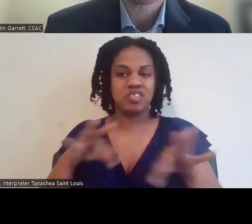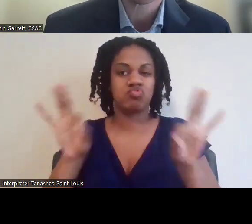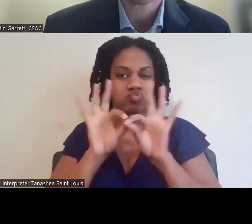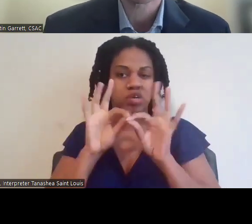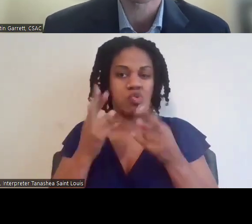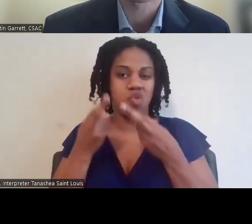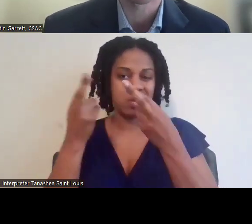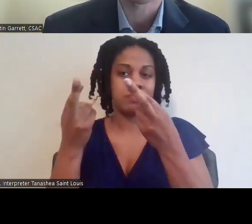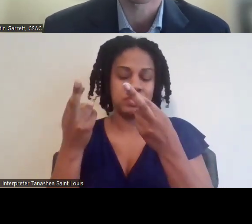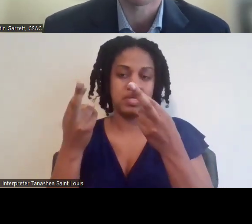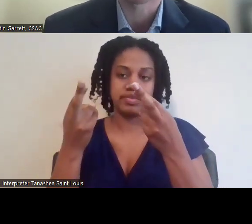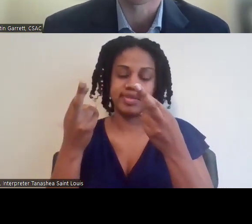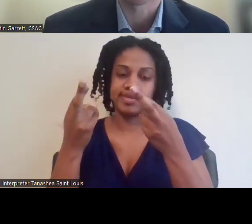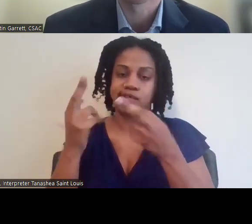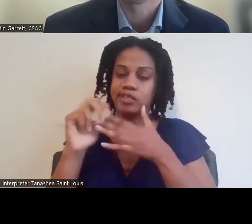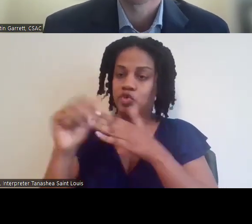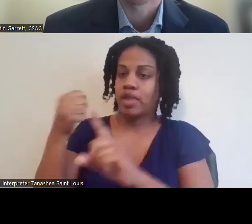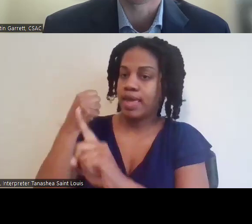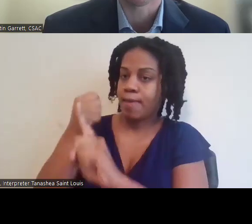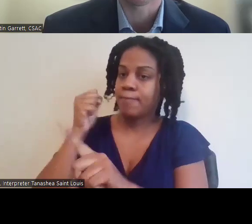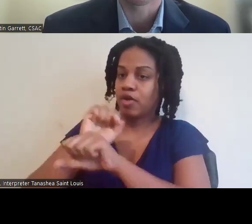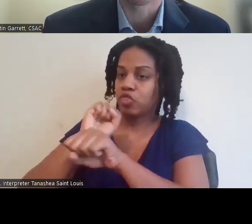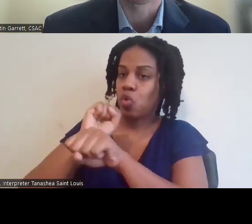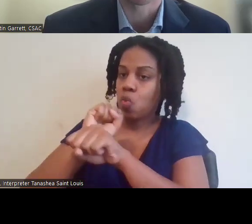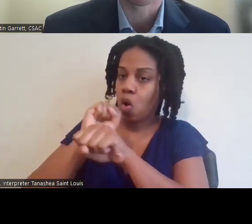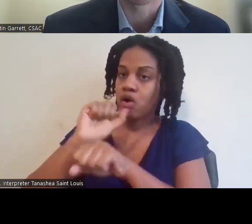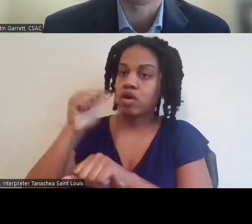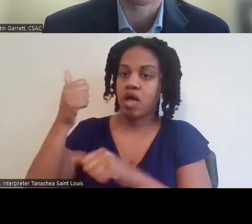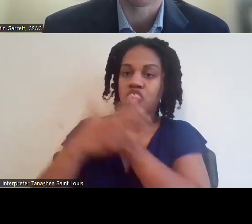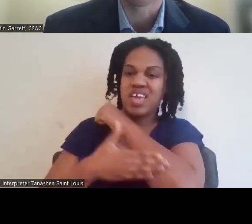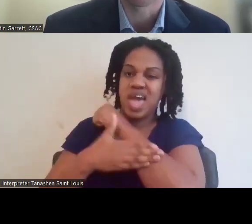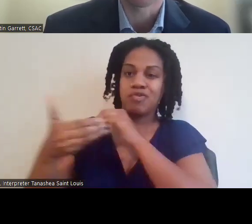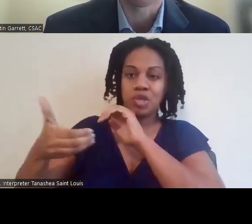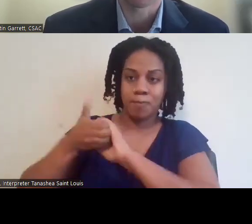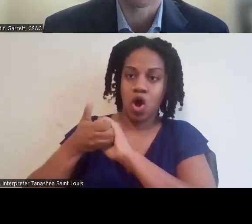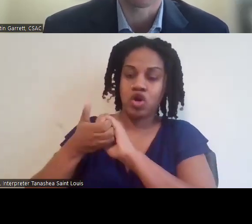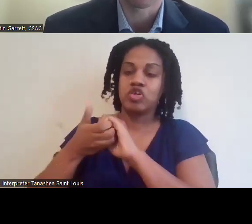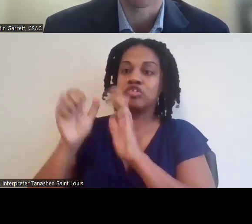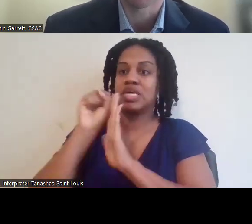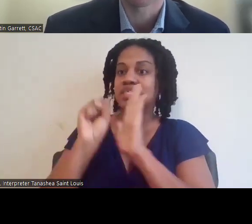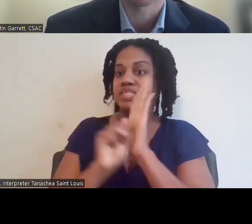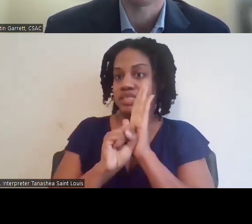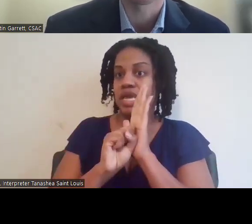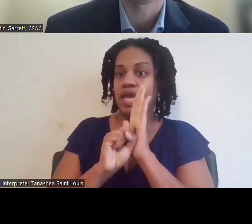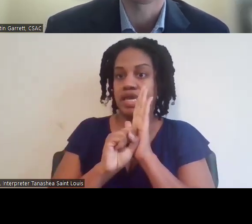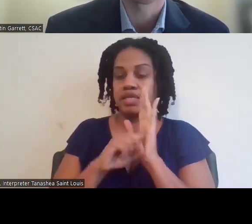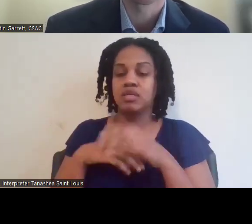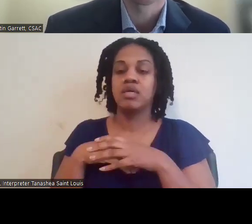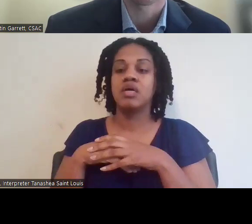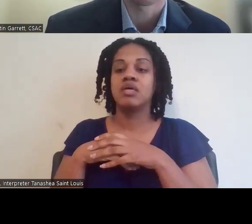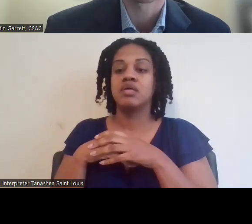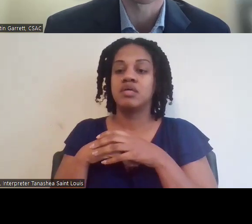recommendations really directly impact the work that counties and partners in the state do within the aging network. And